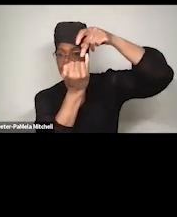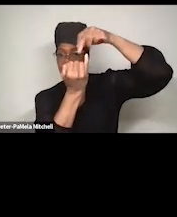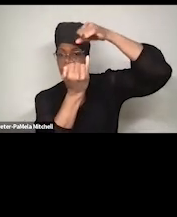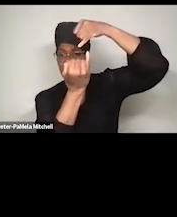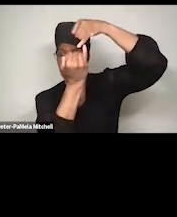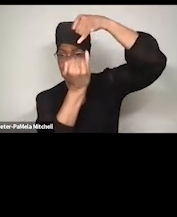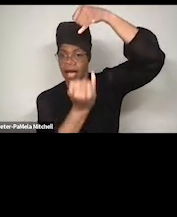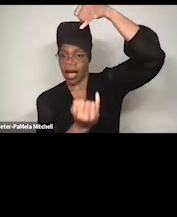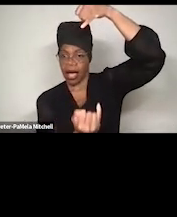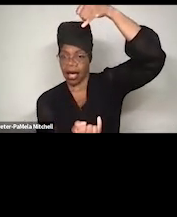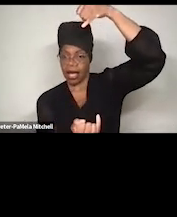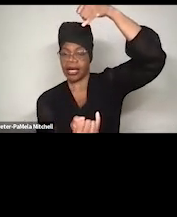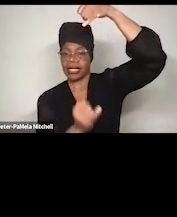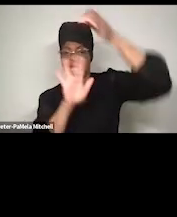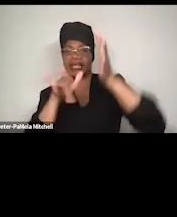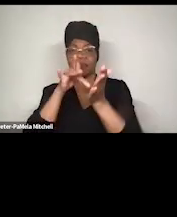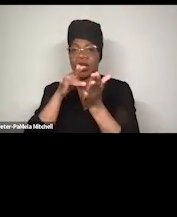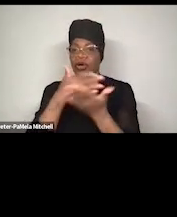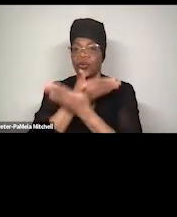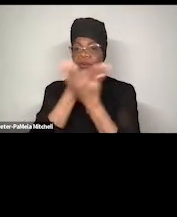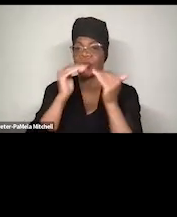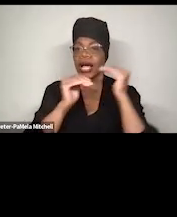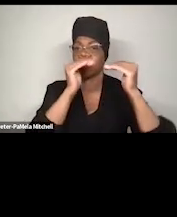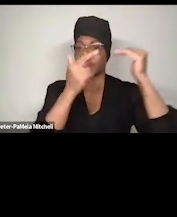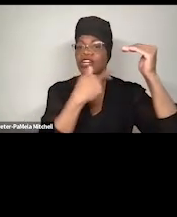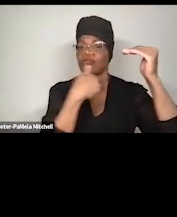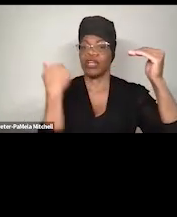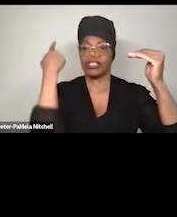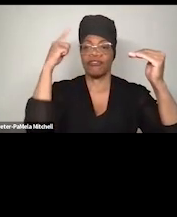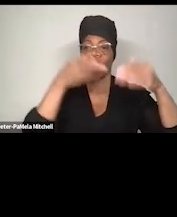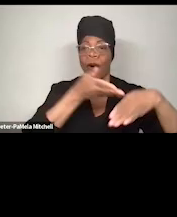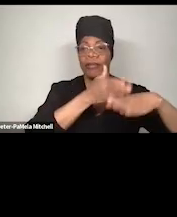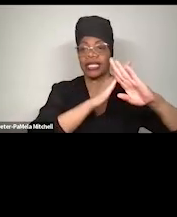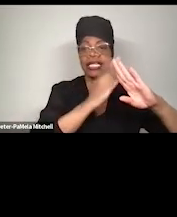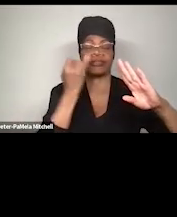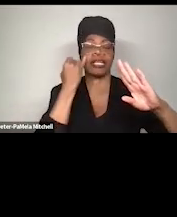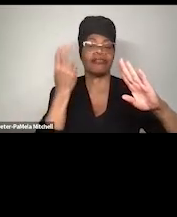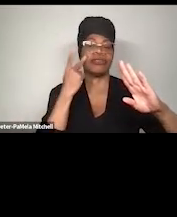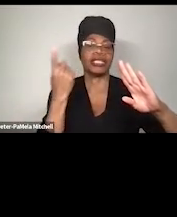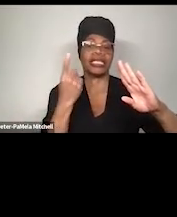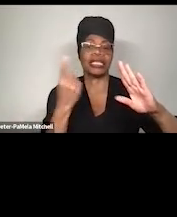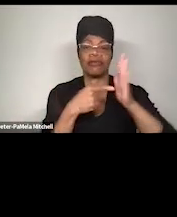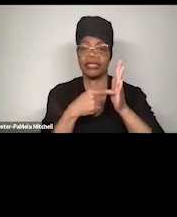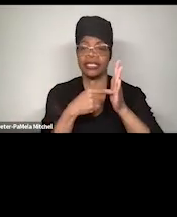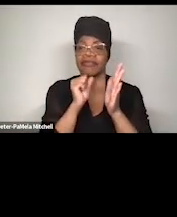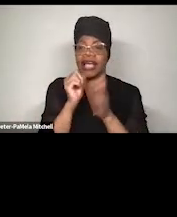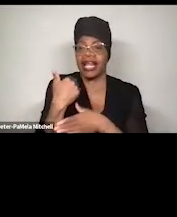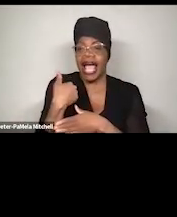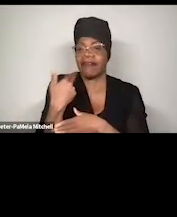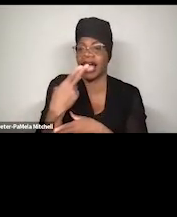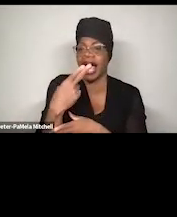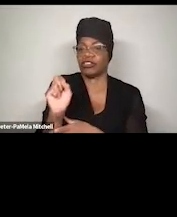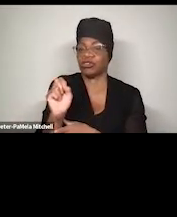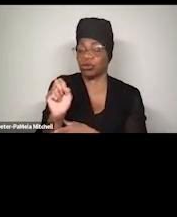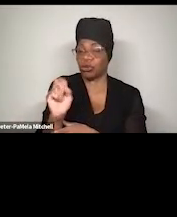like basically no elevated risk or protection. So if you see something, for example, like not having a high school diploma